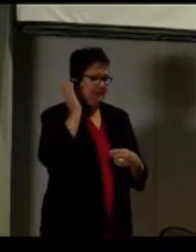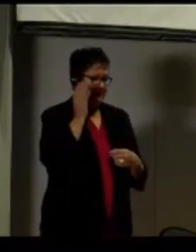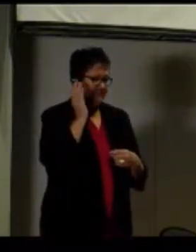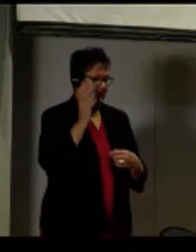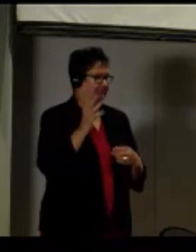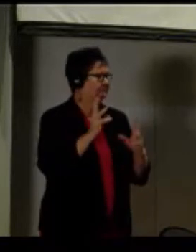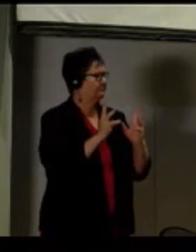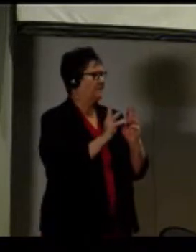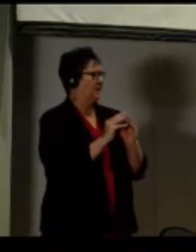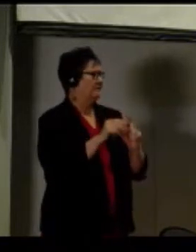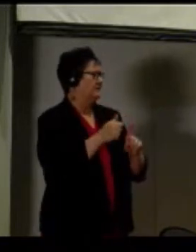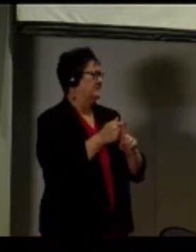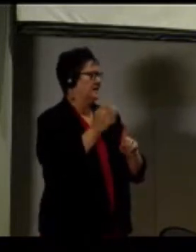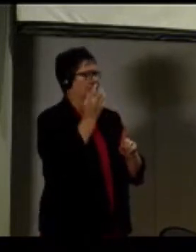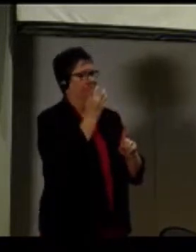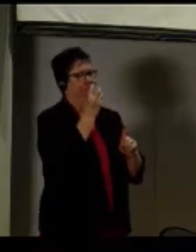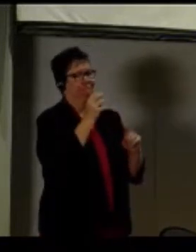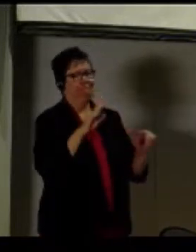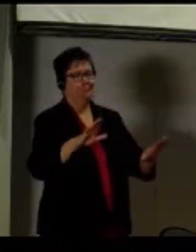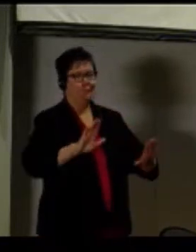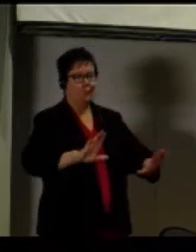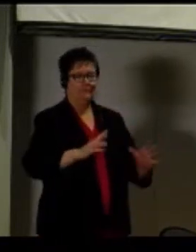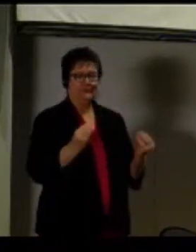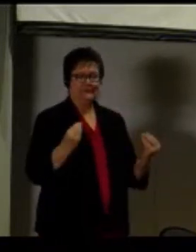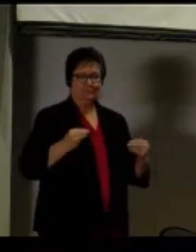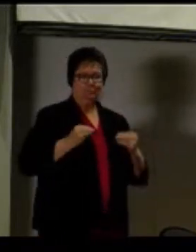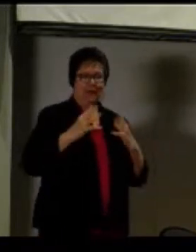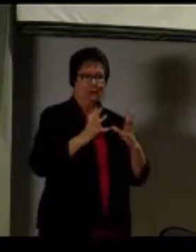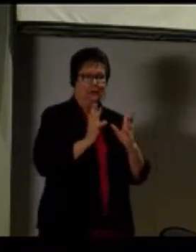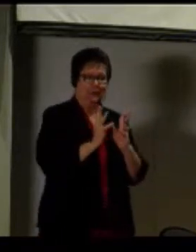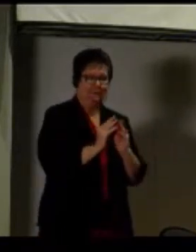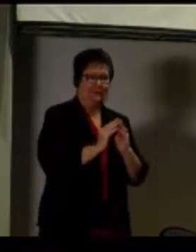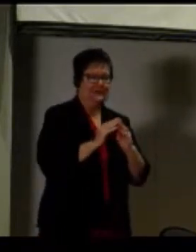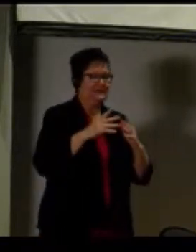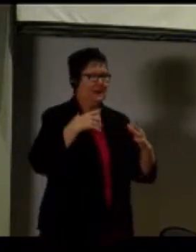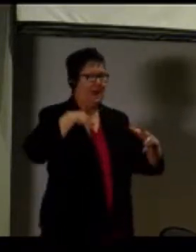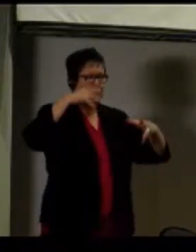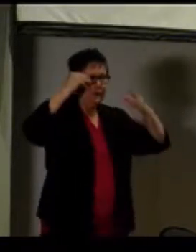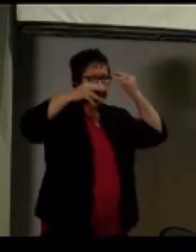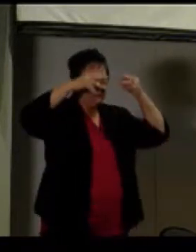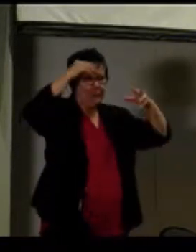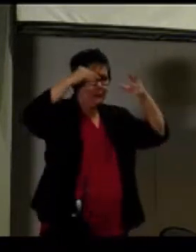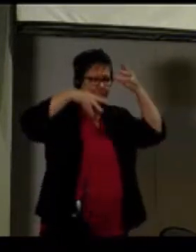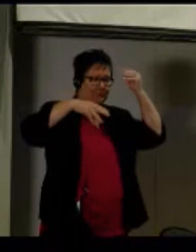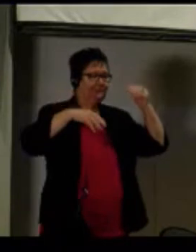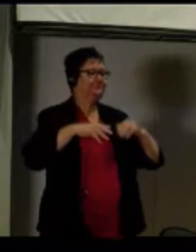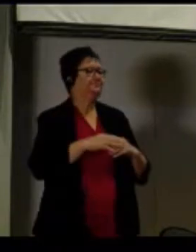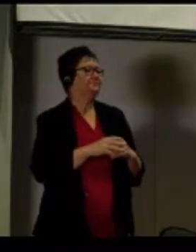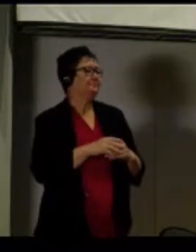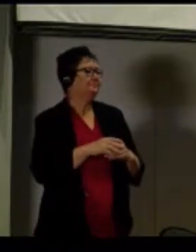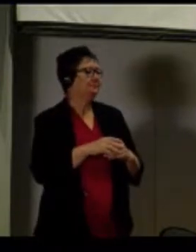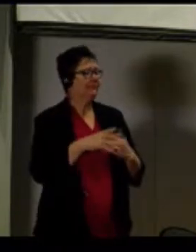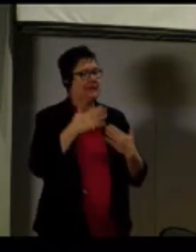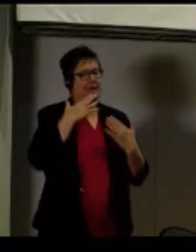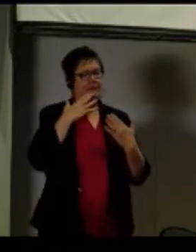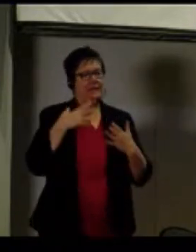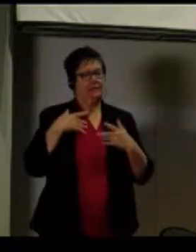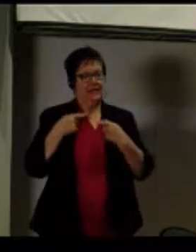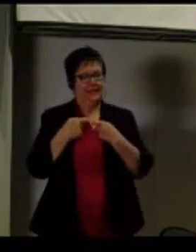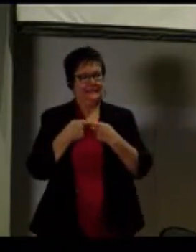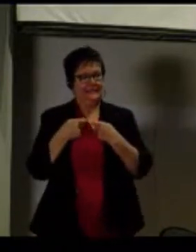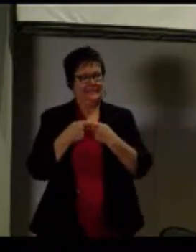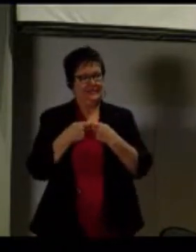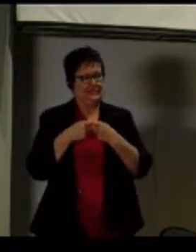conference itself has been wonderful, very inspiring and informative. I also want to thank my digitization team, the